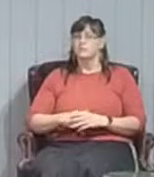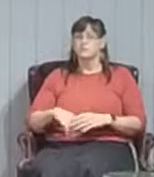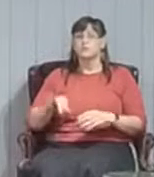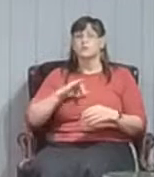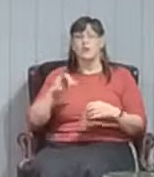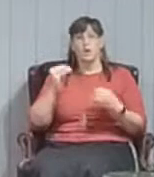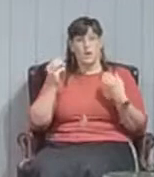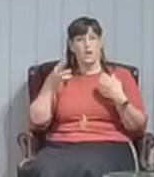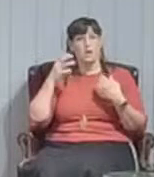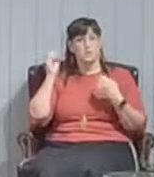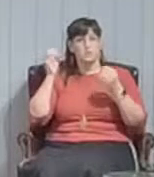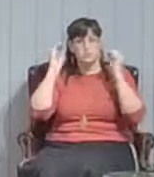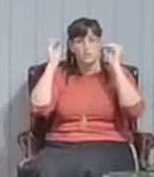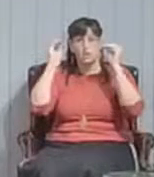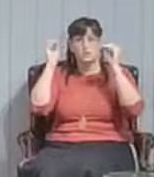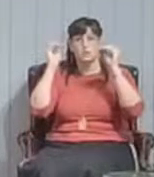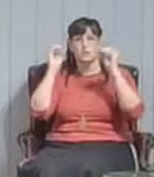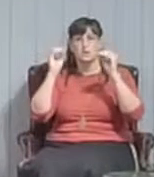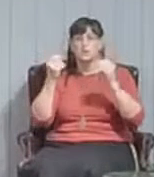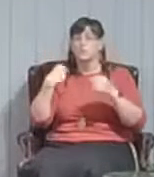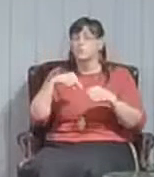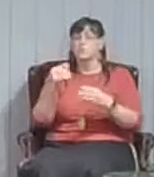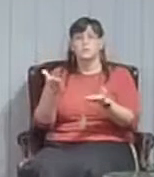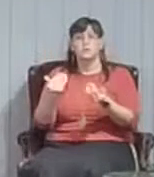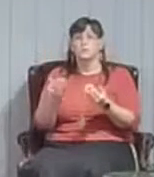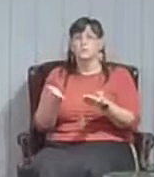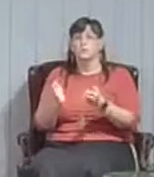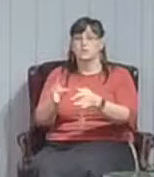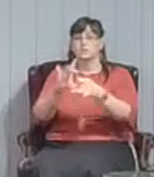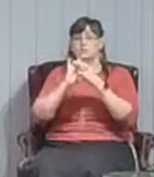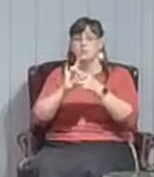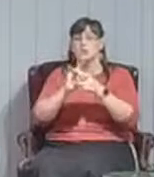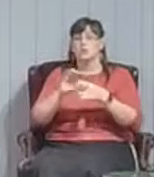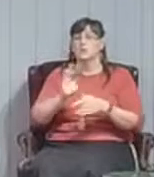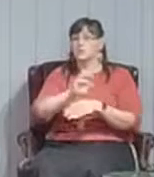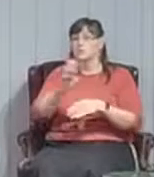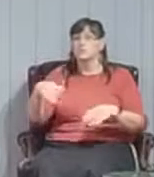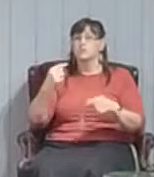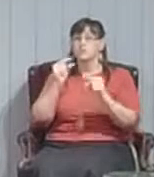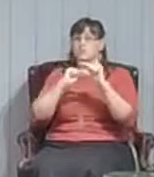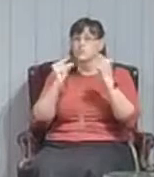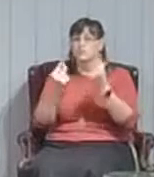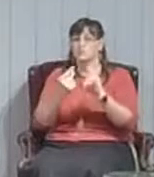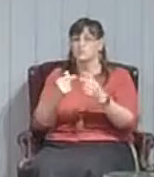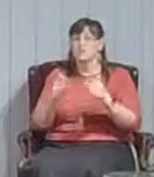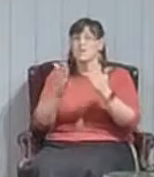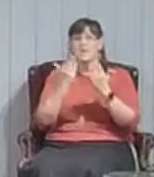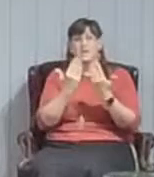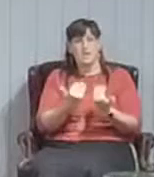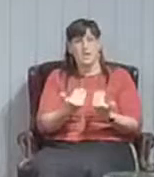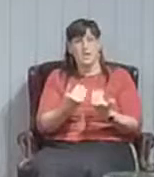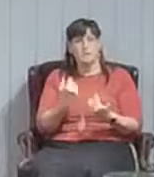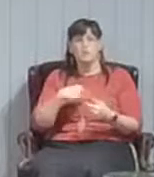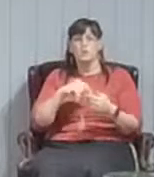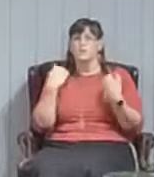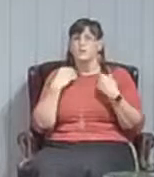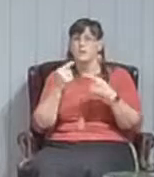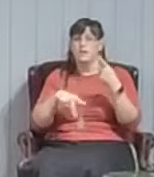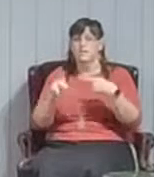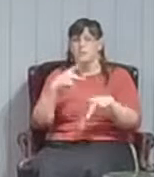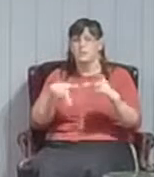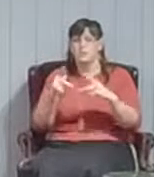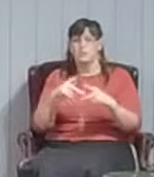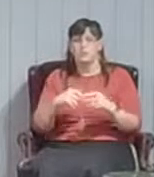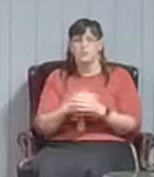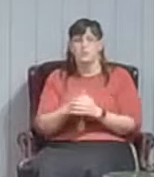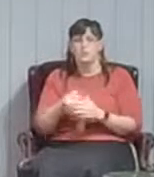I was taught, you know, we don't want to join in with those groups. And now we've got all kinds of people who are saying, man, praise the Lord, we've found a new grace and we can get back